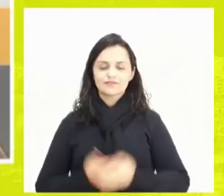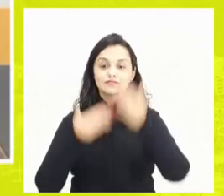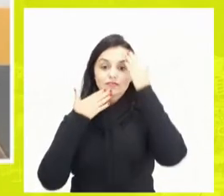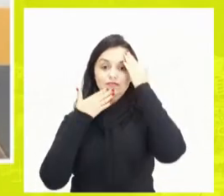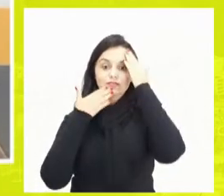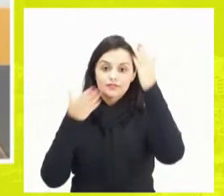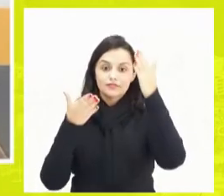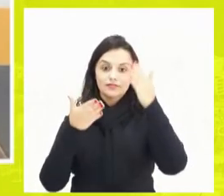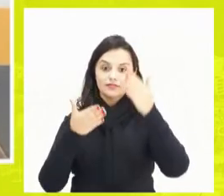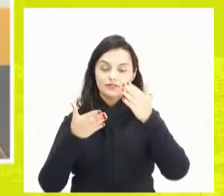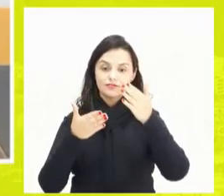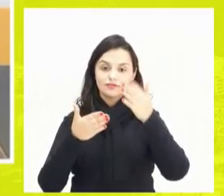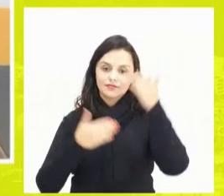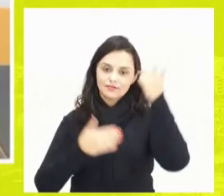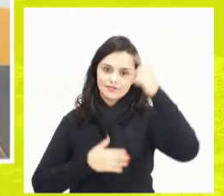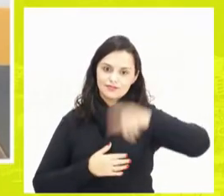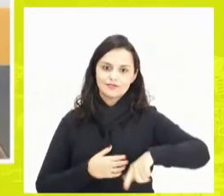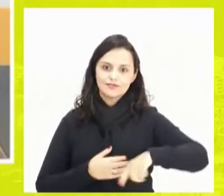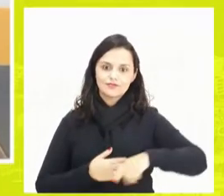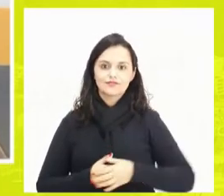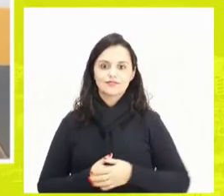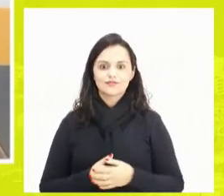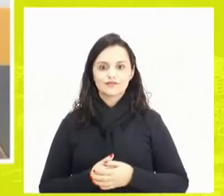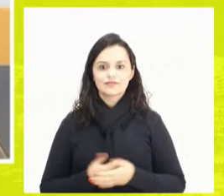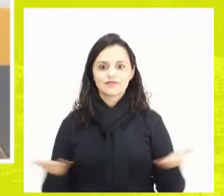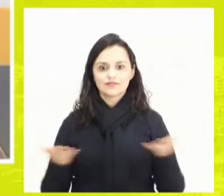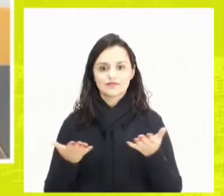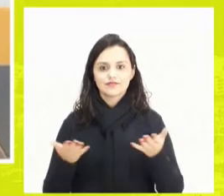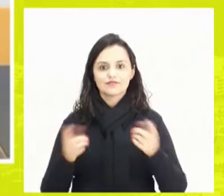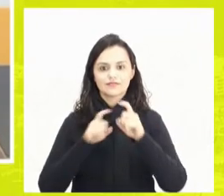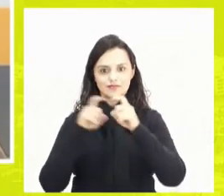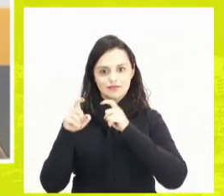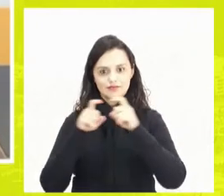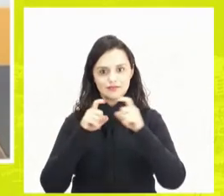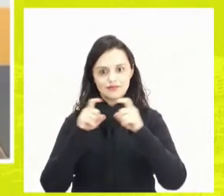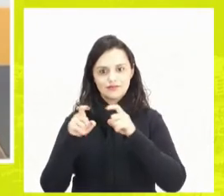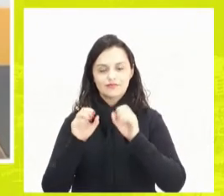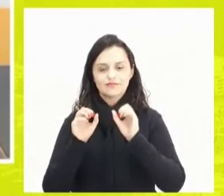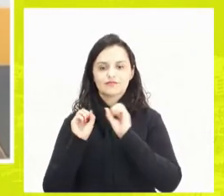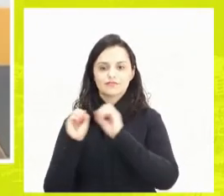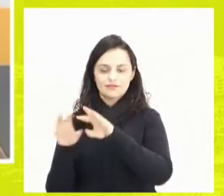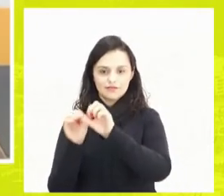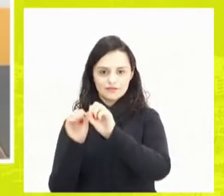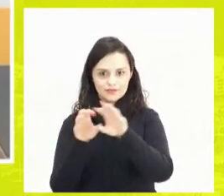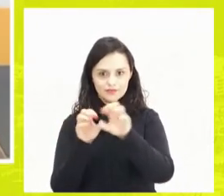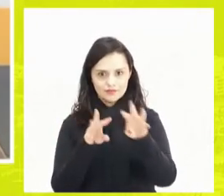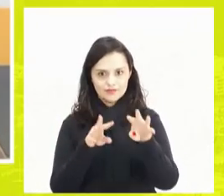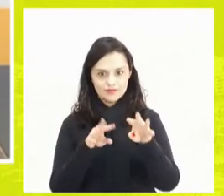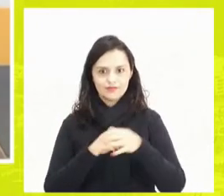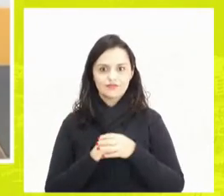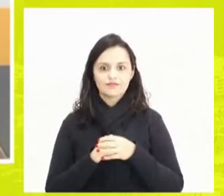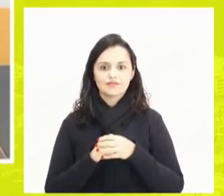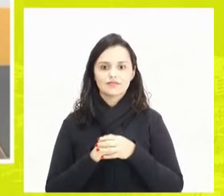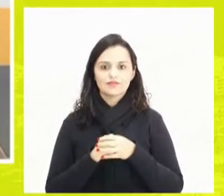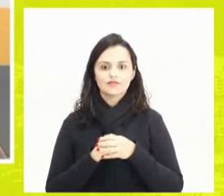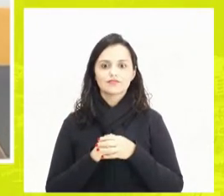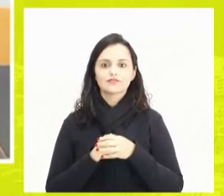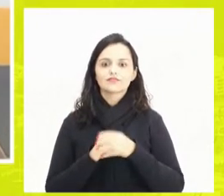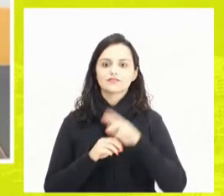thank you once again wrapping up the academic panel at misinfo.com